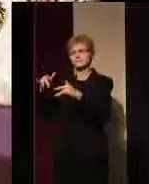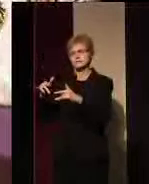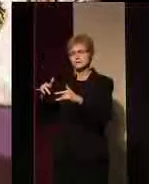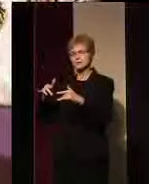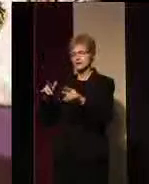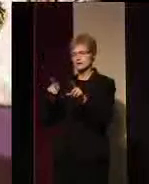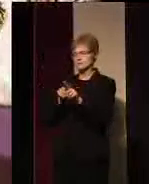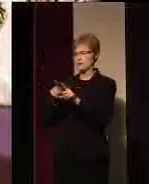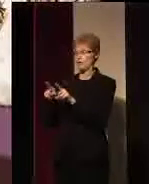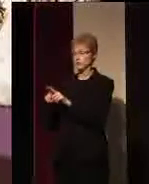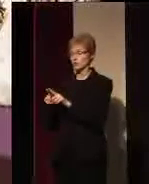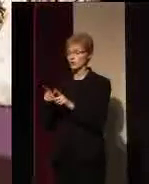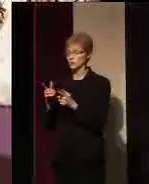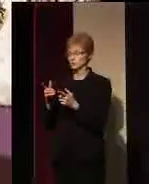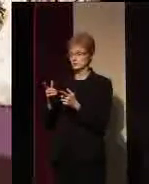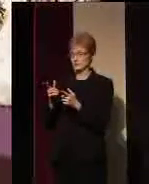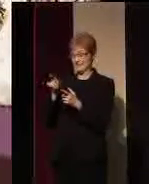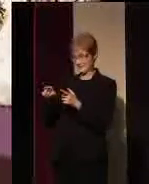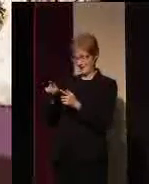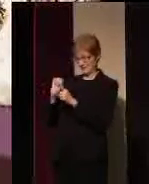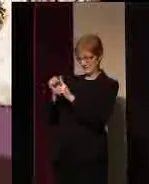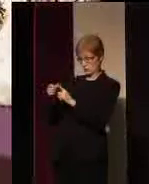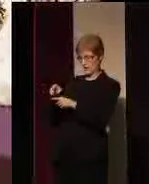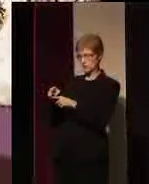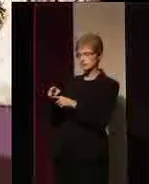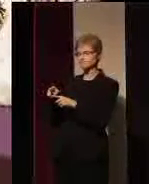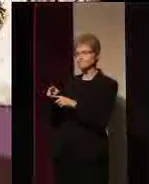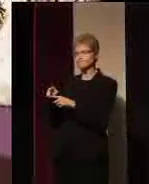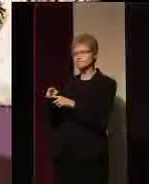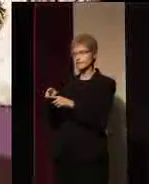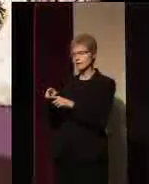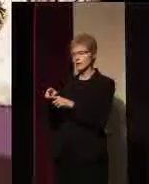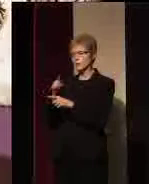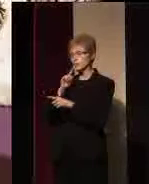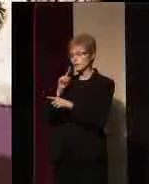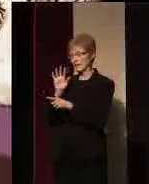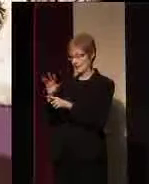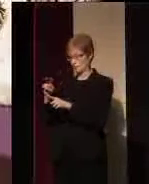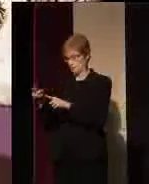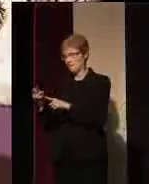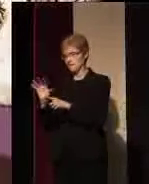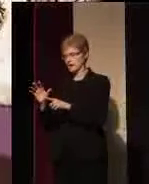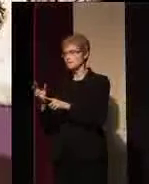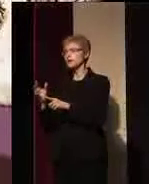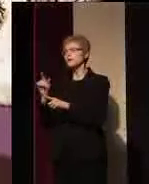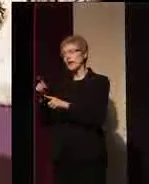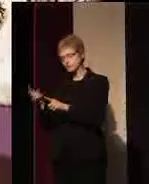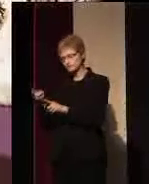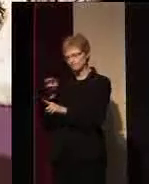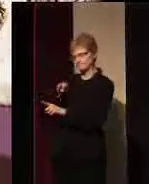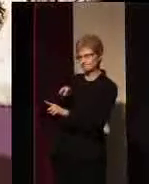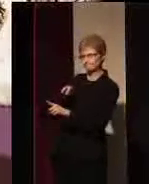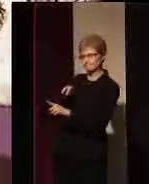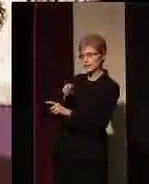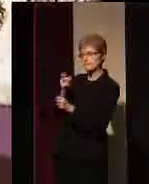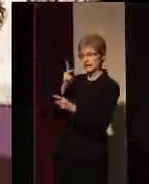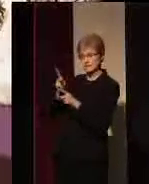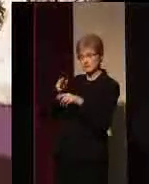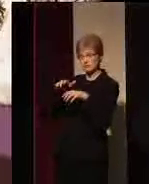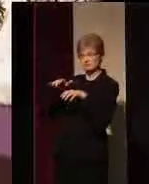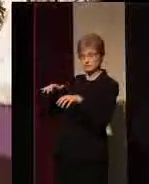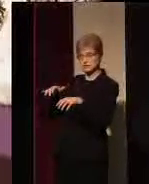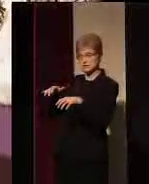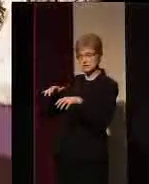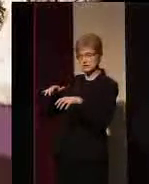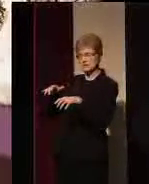look at issues like this, we have to look at, quote-unquote, say, the other side. And I know there are many people in communities where there's